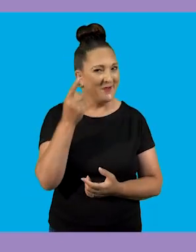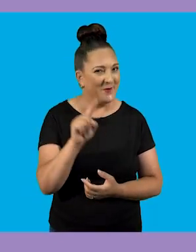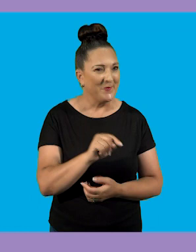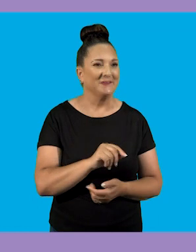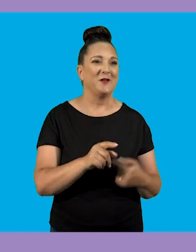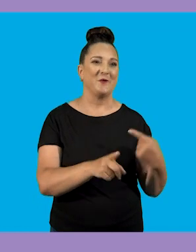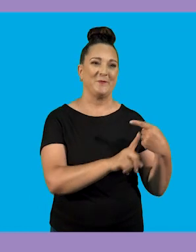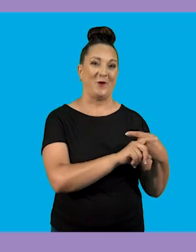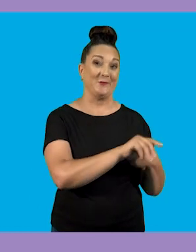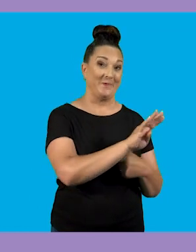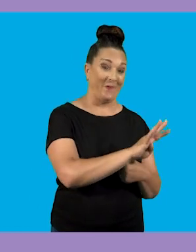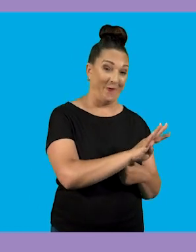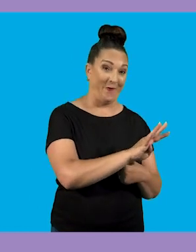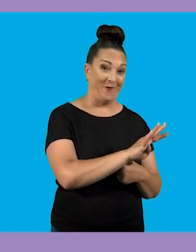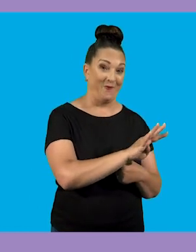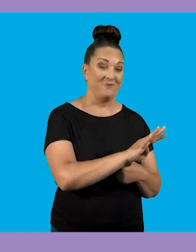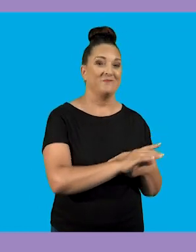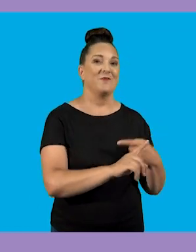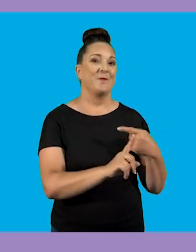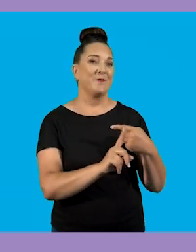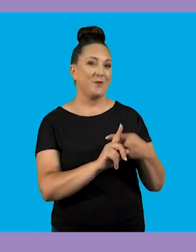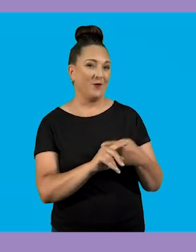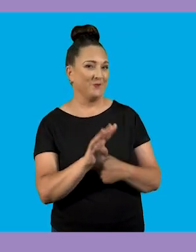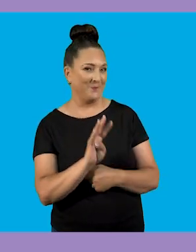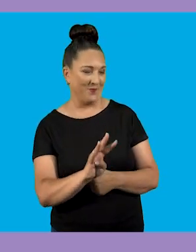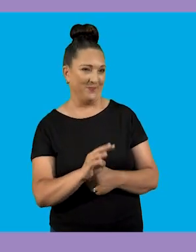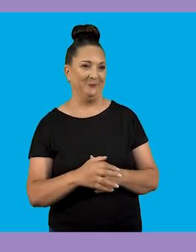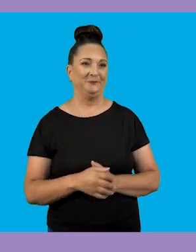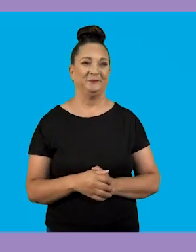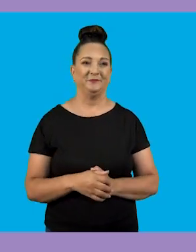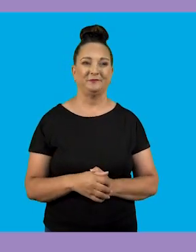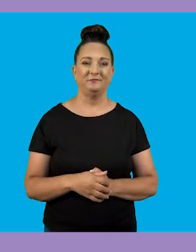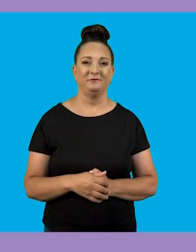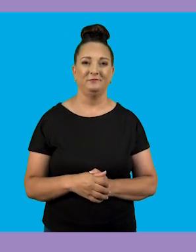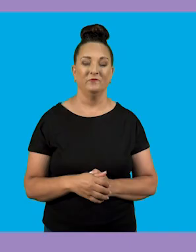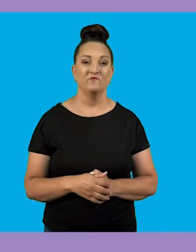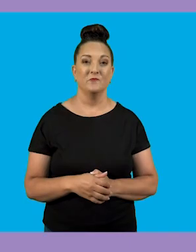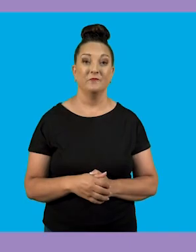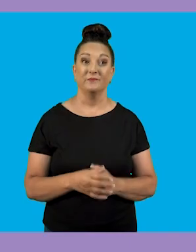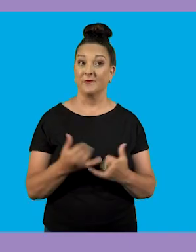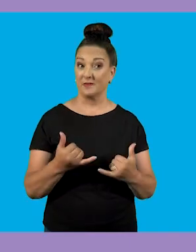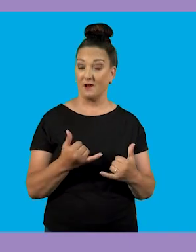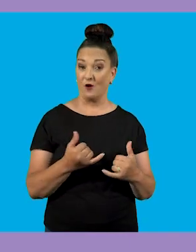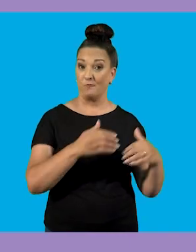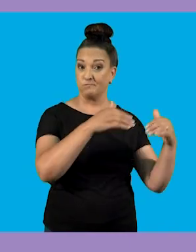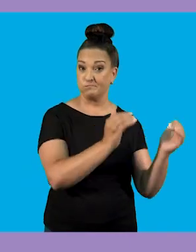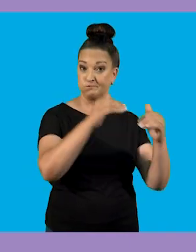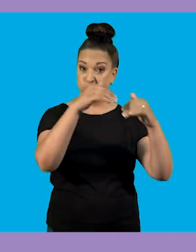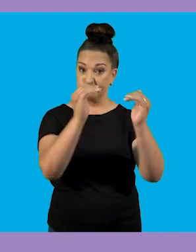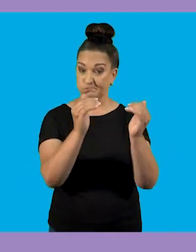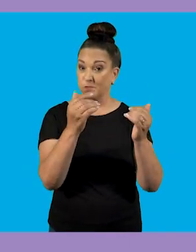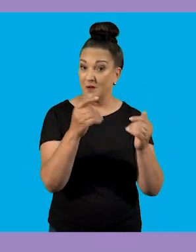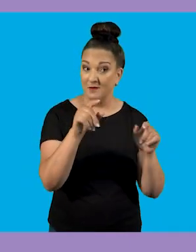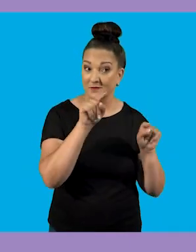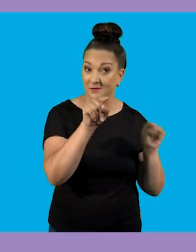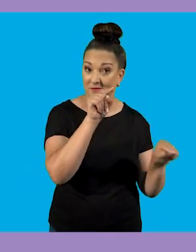correct if you are thinking of a positive 4 with a positive 4. Now we can see that we have brackets that are the